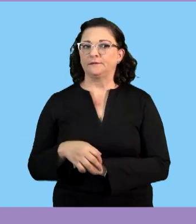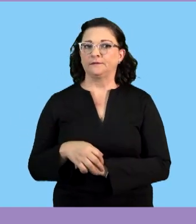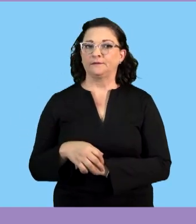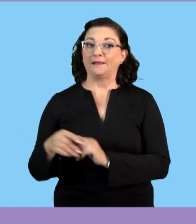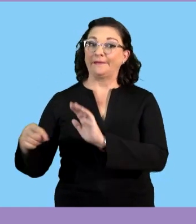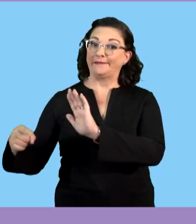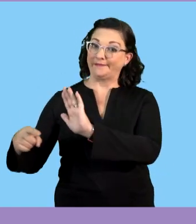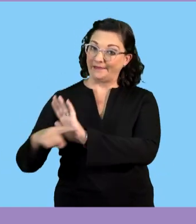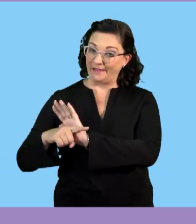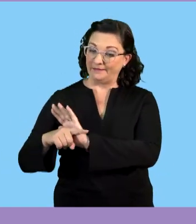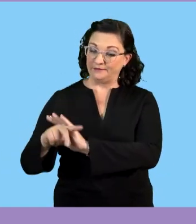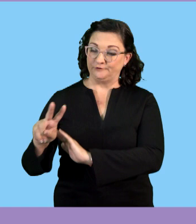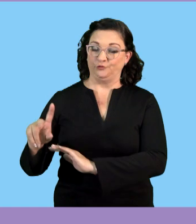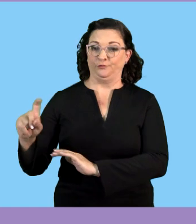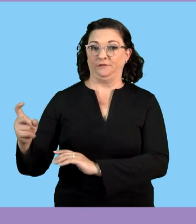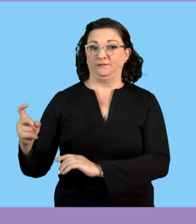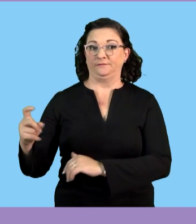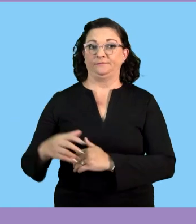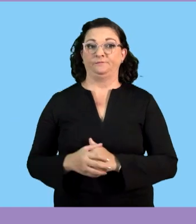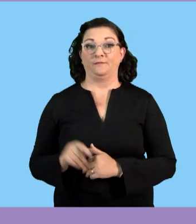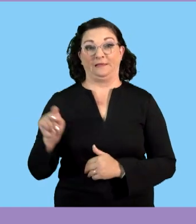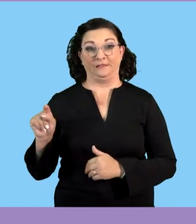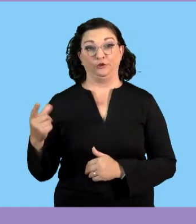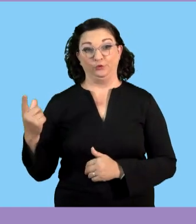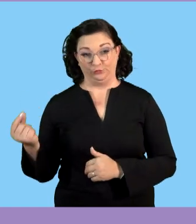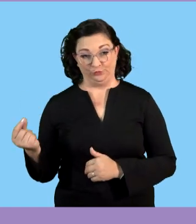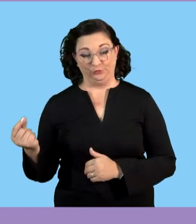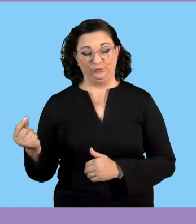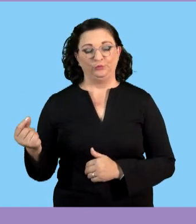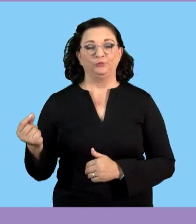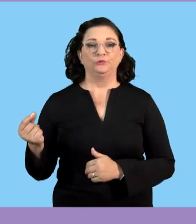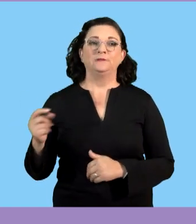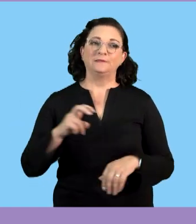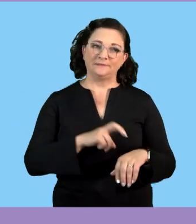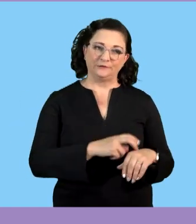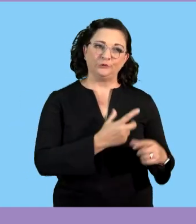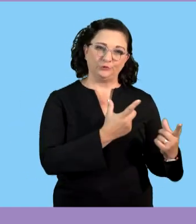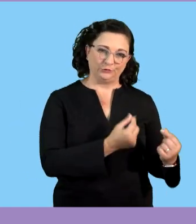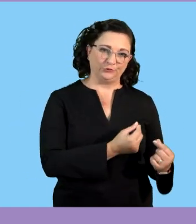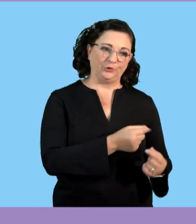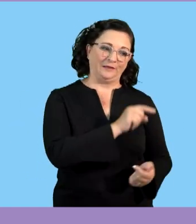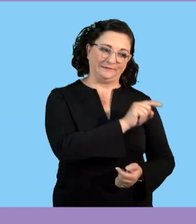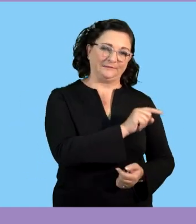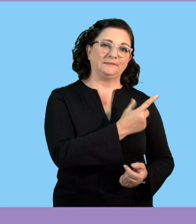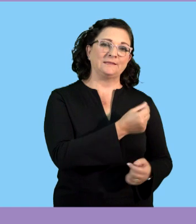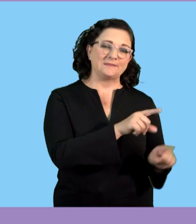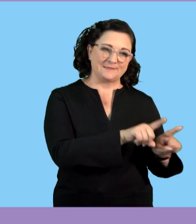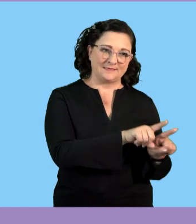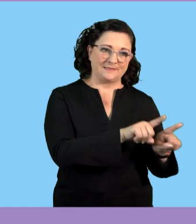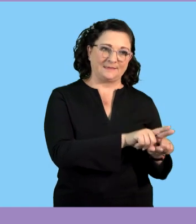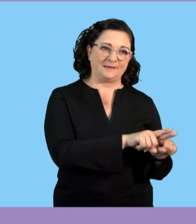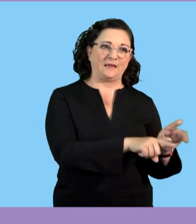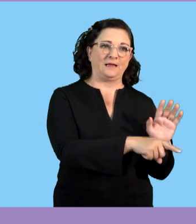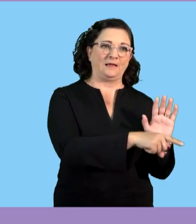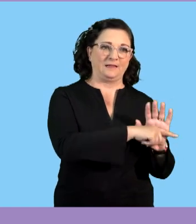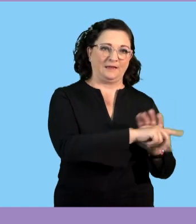positive 2x is a negative 2x. And what I do on one side of the equal sign, I need to go and do on the